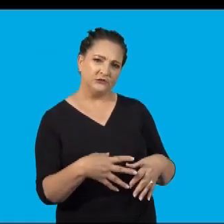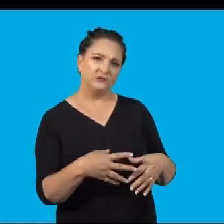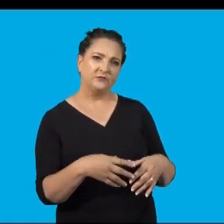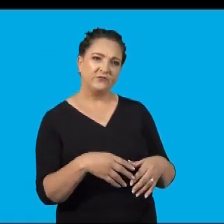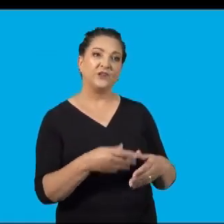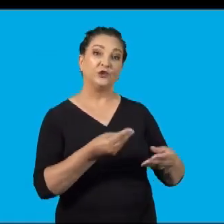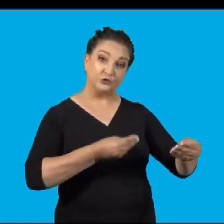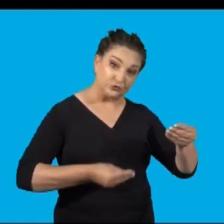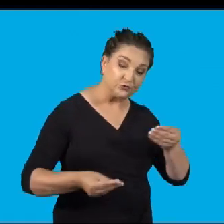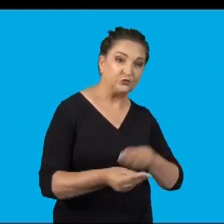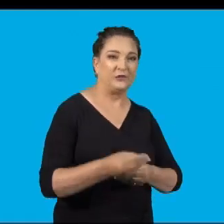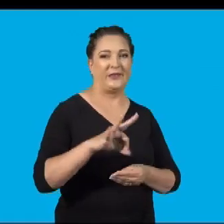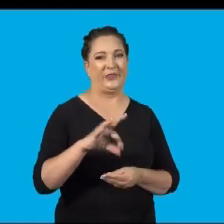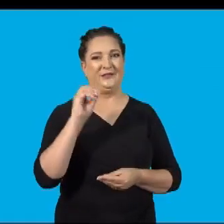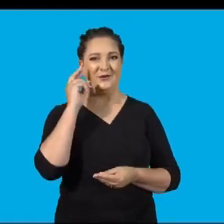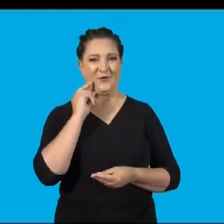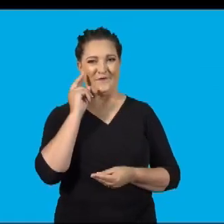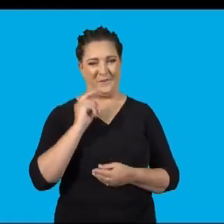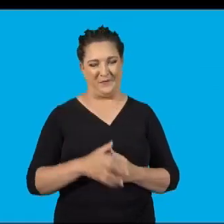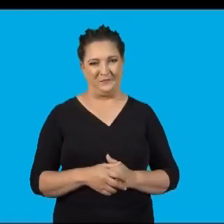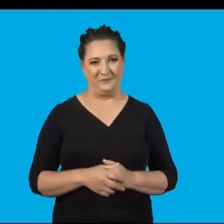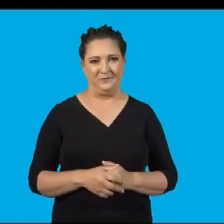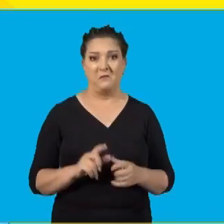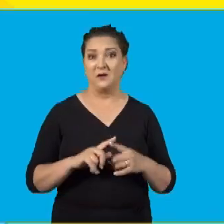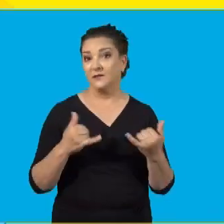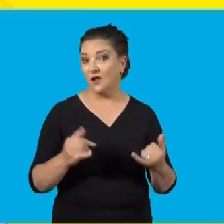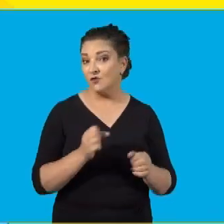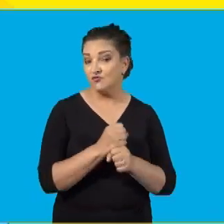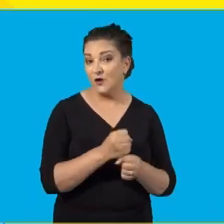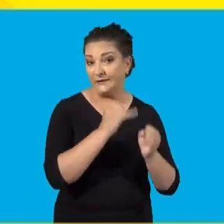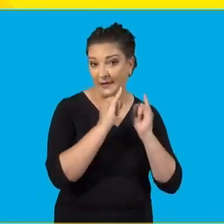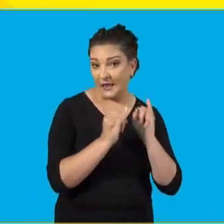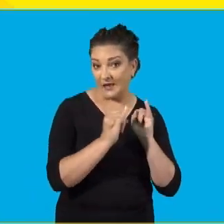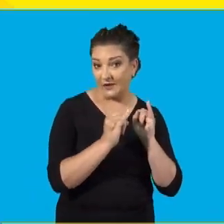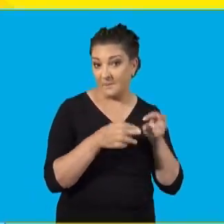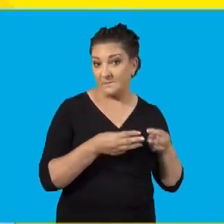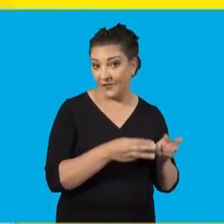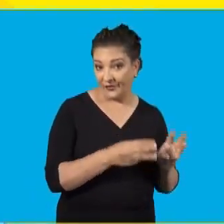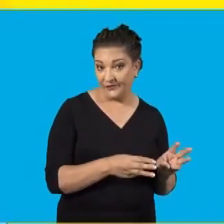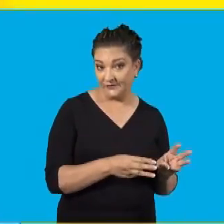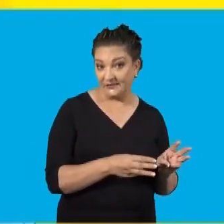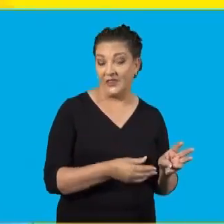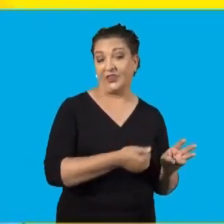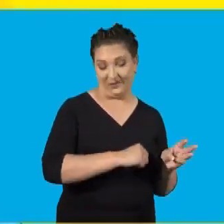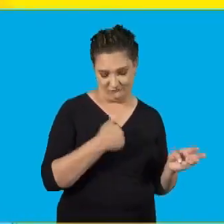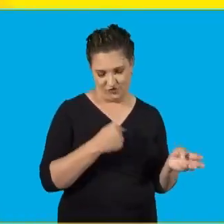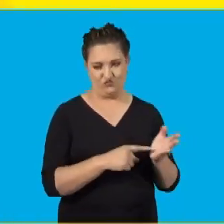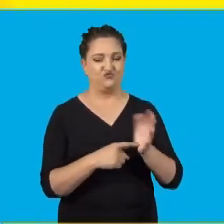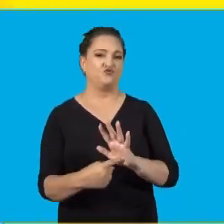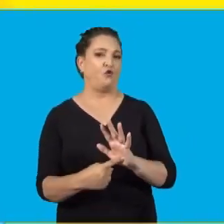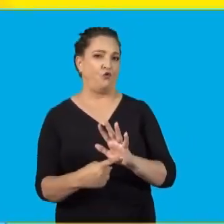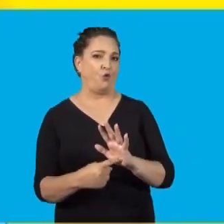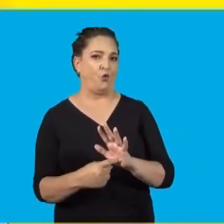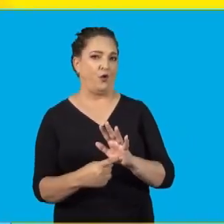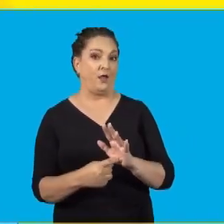on 30 November. Now, I want to do this using the grade 11 method that you've done. Then I'll show you again